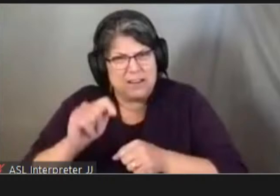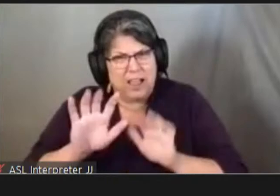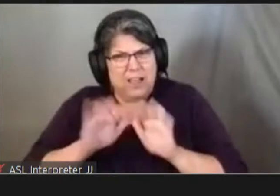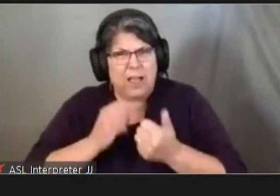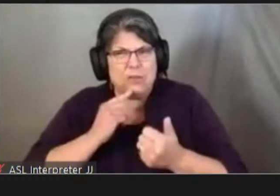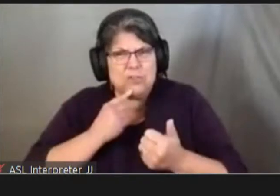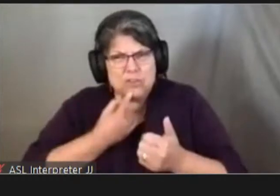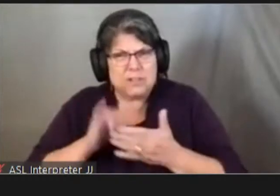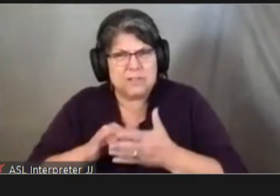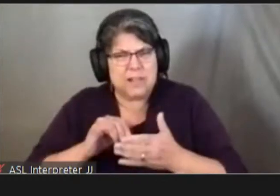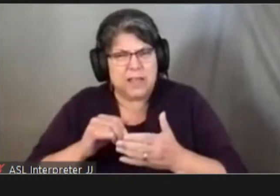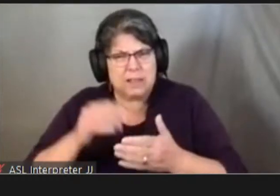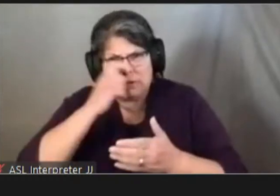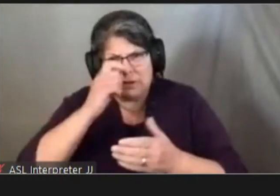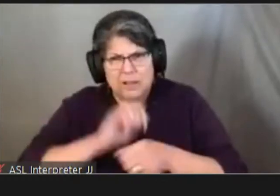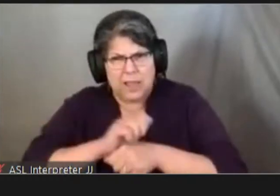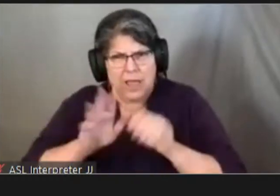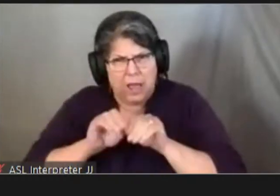outbreak?